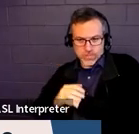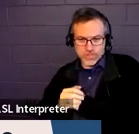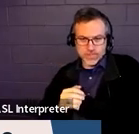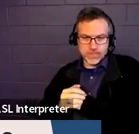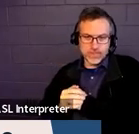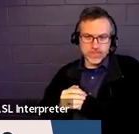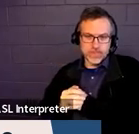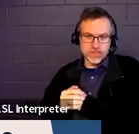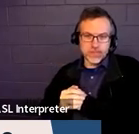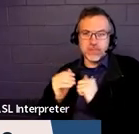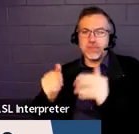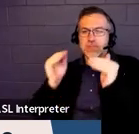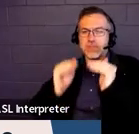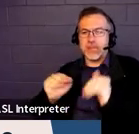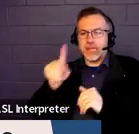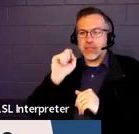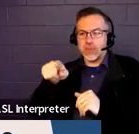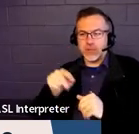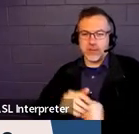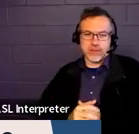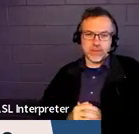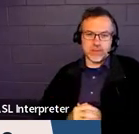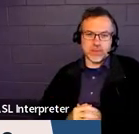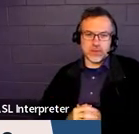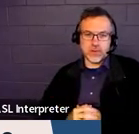And the next question.